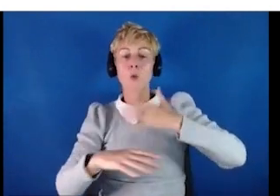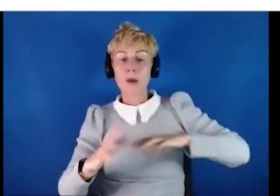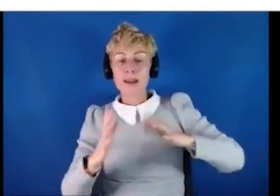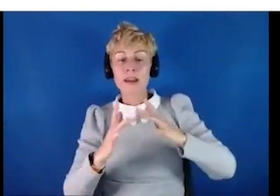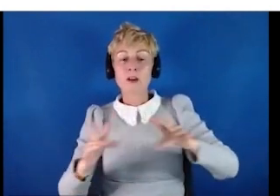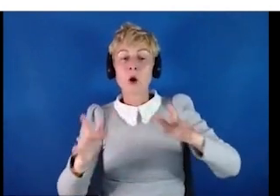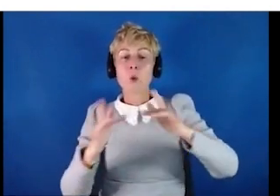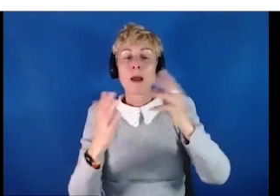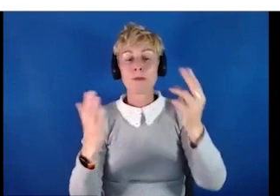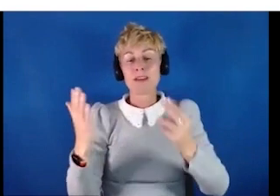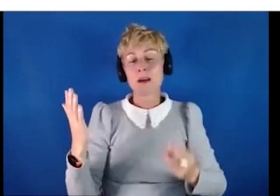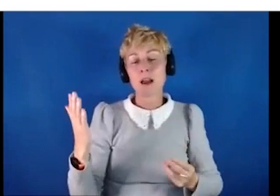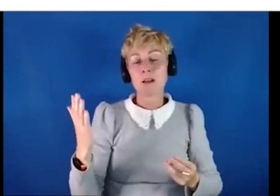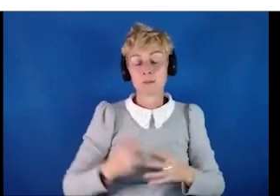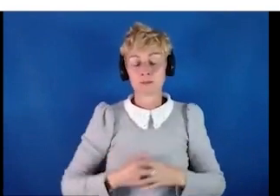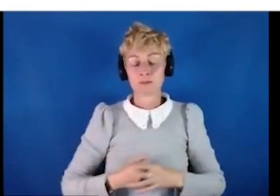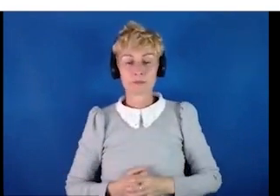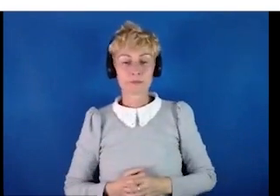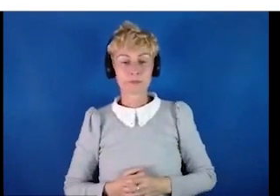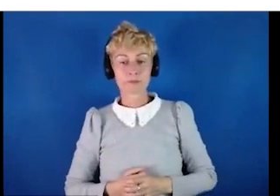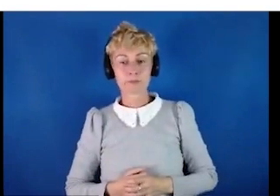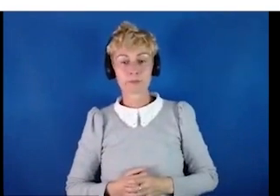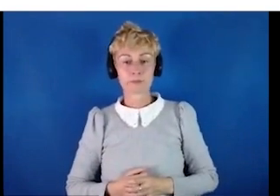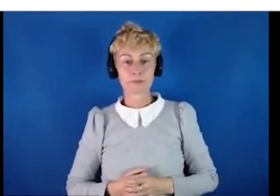it for us. Next slide, please.